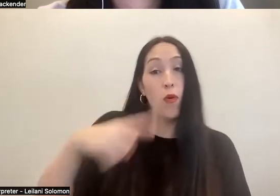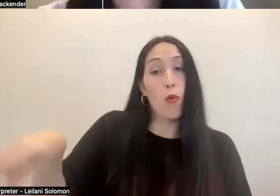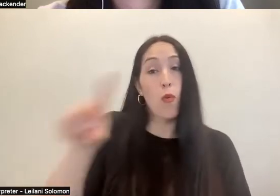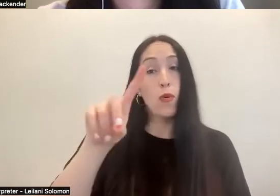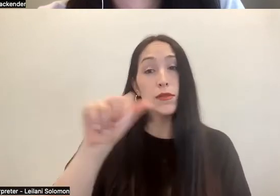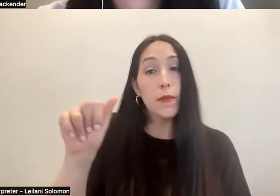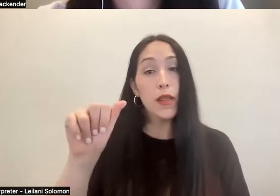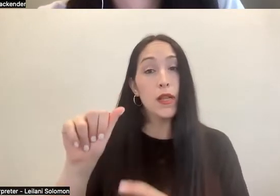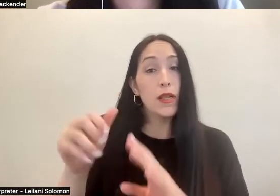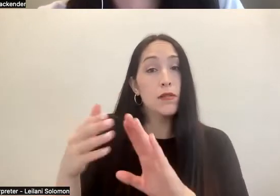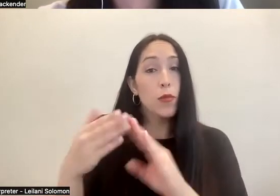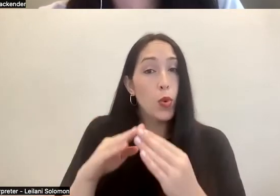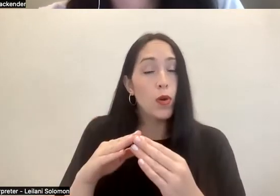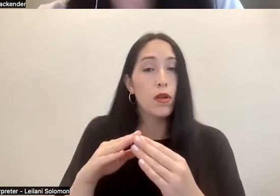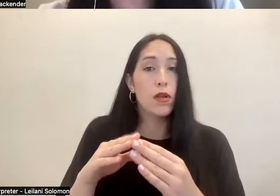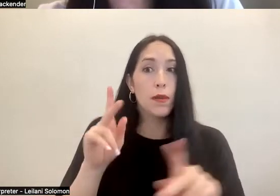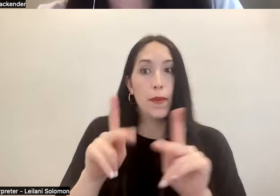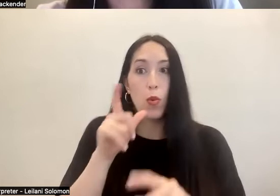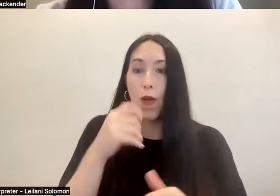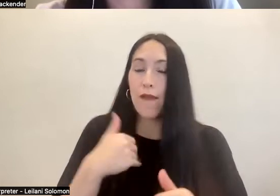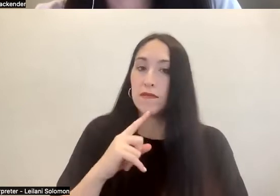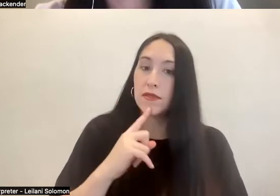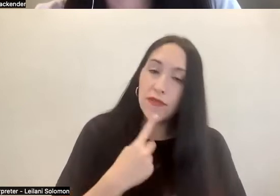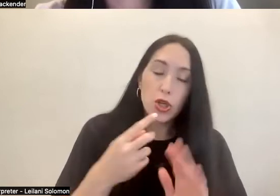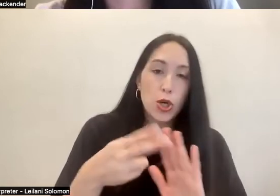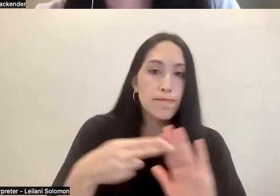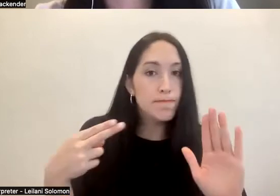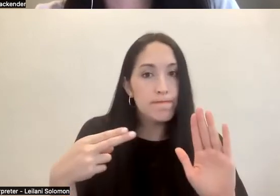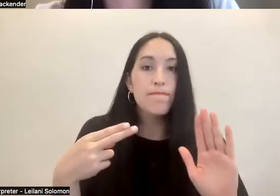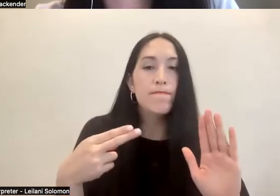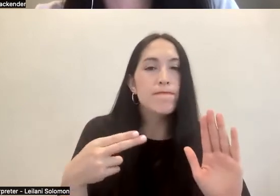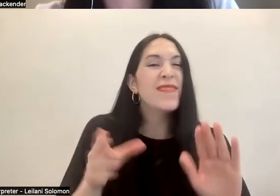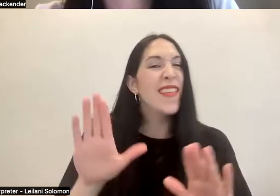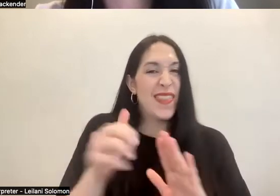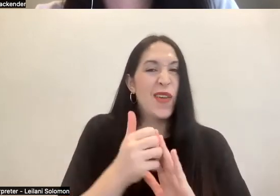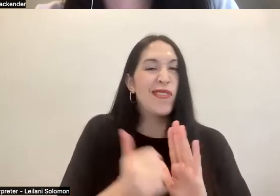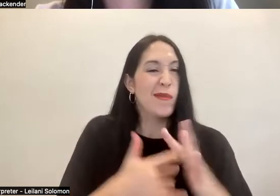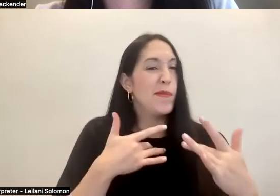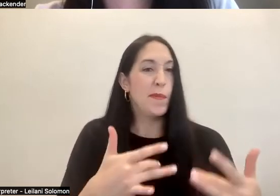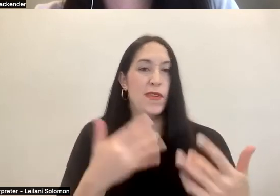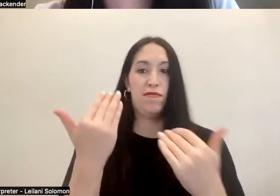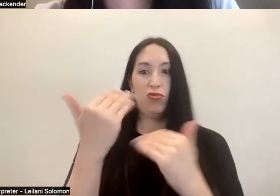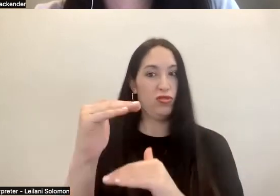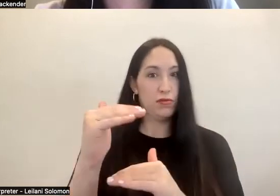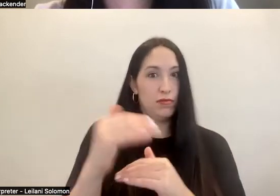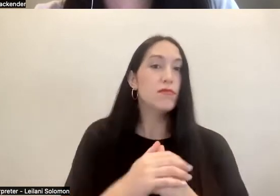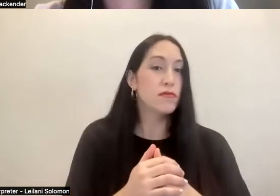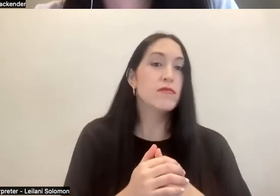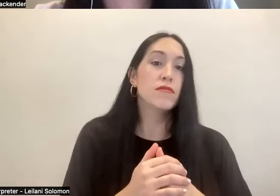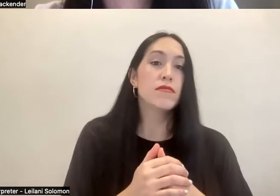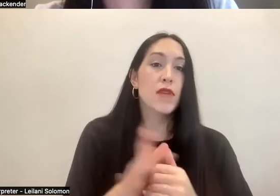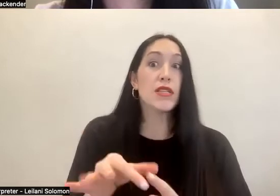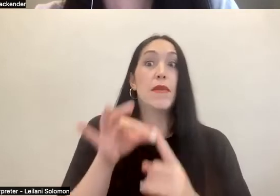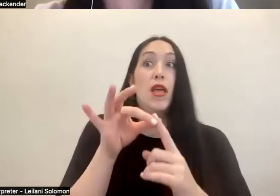severe diagnoses, they were kind of restricted, especially when it came to relying on general